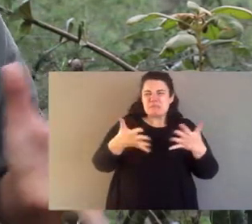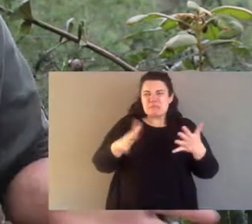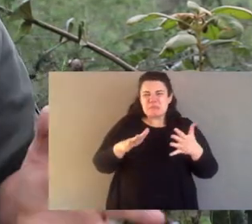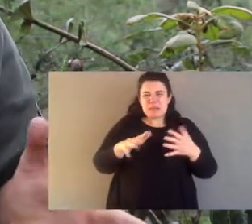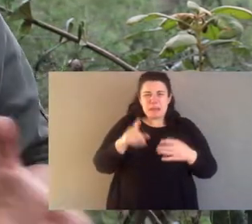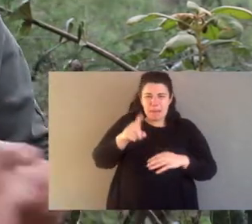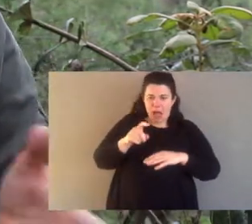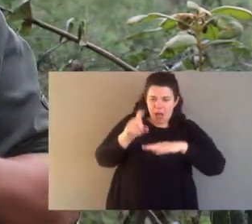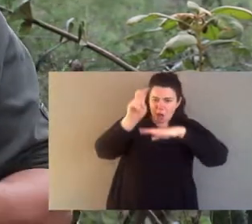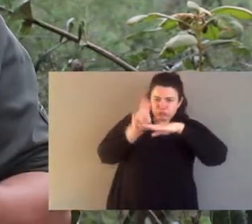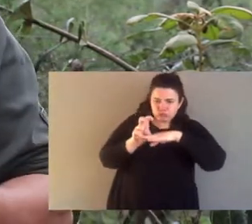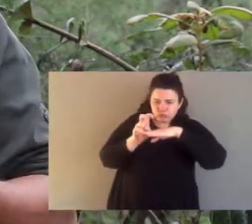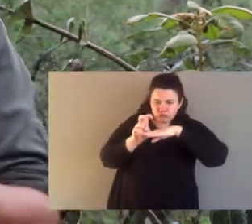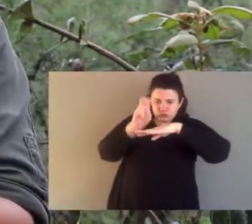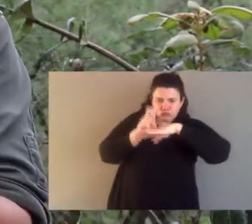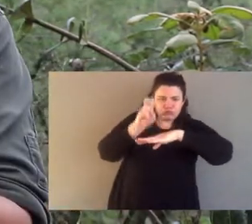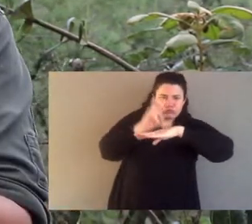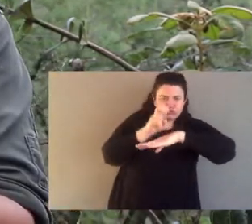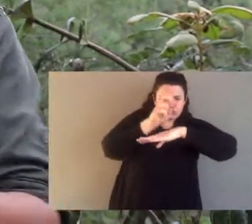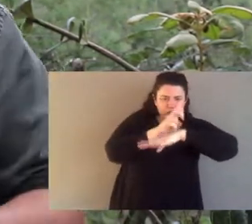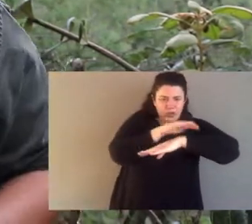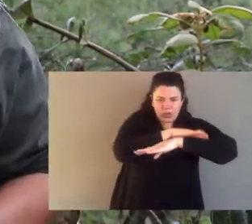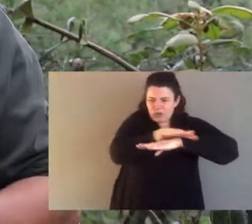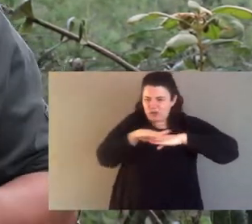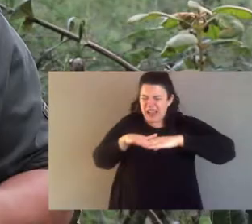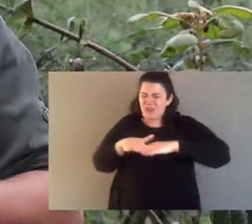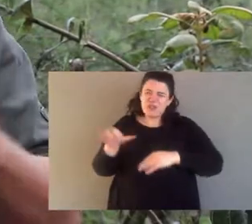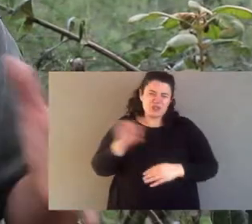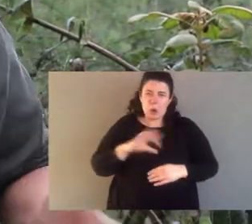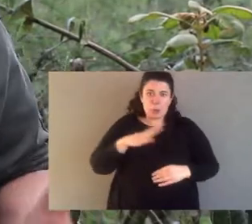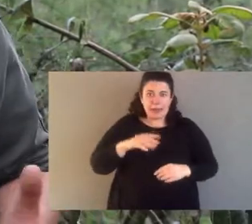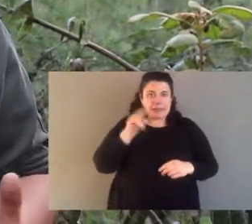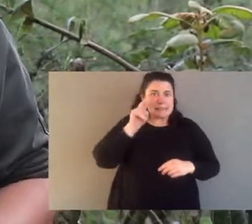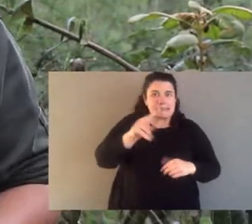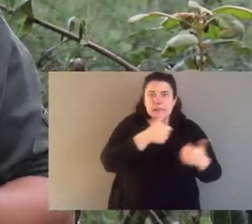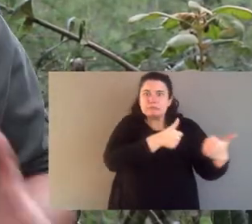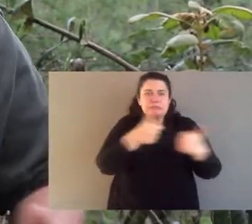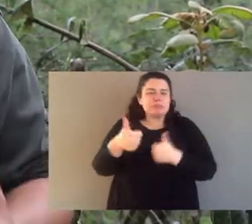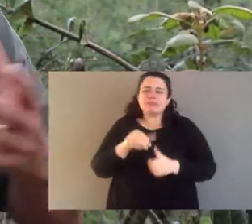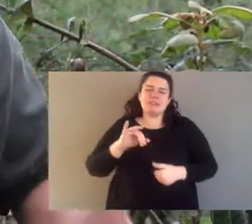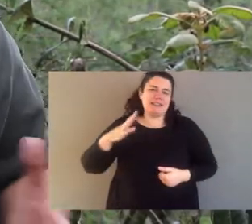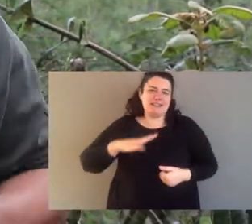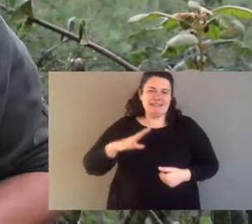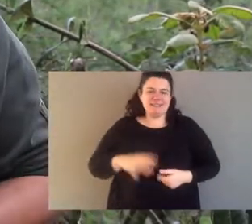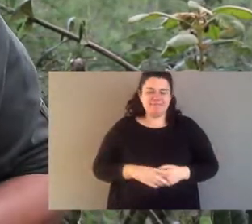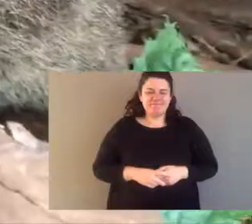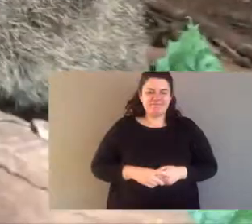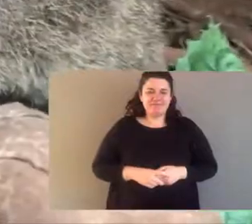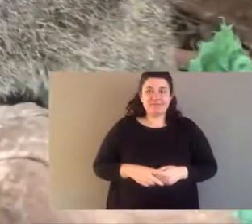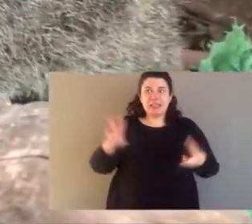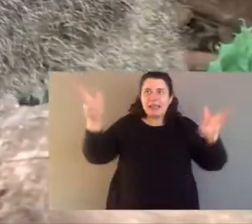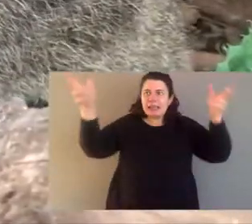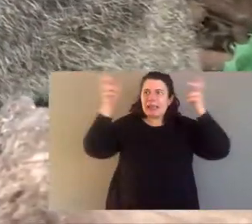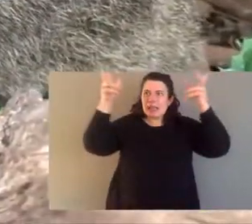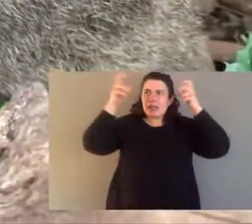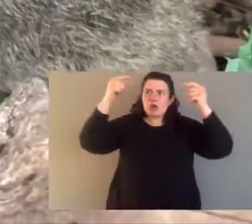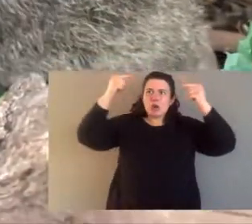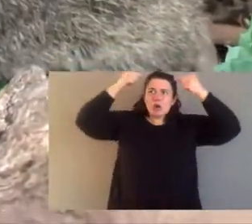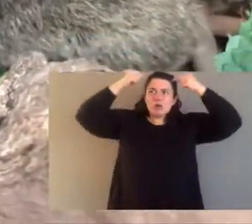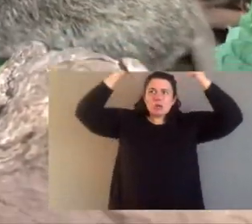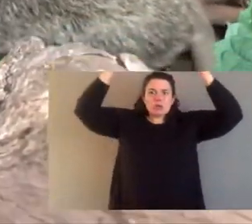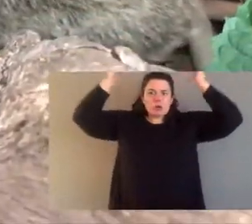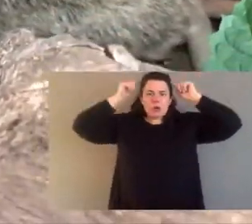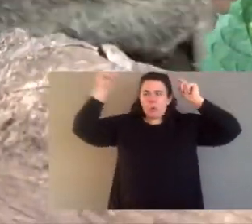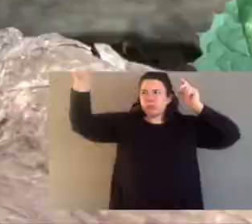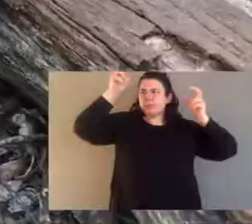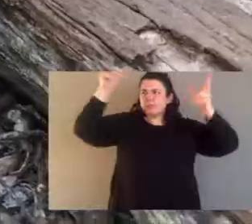it's not great, but it's not bad. When you live this far off the ground, you normally don't need that greater eyesight. Sense of hearing is really